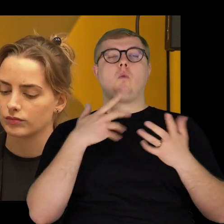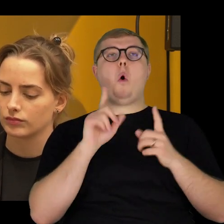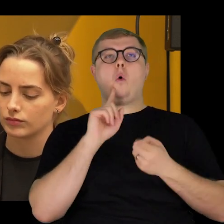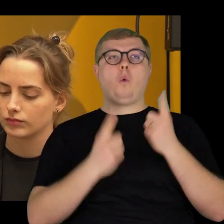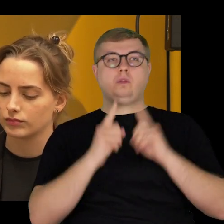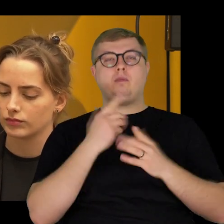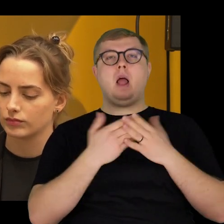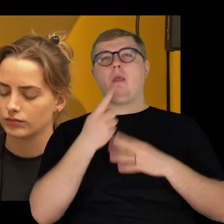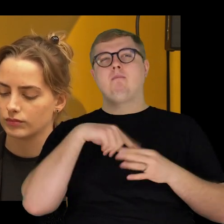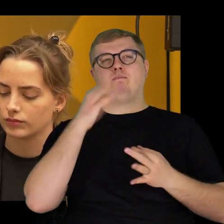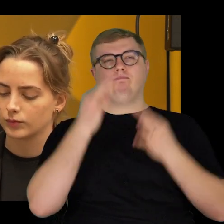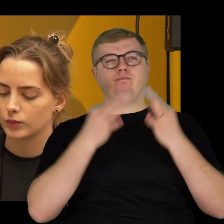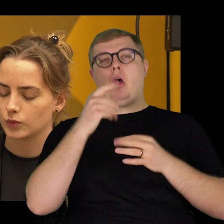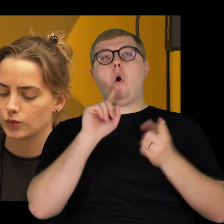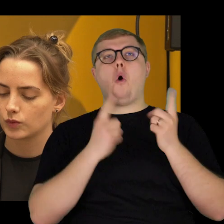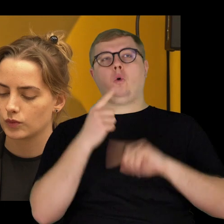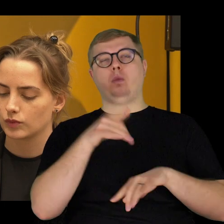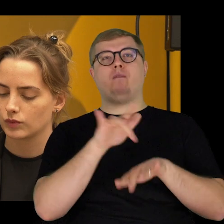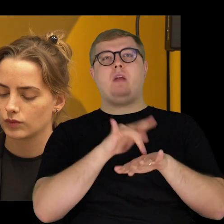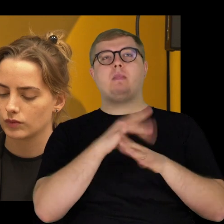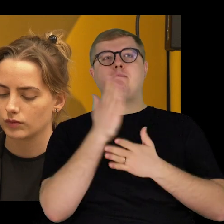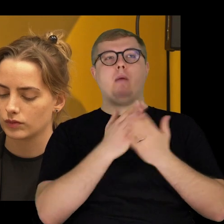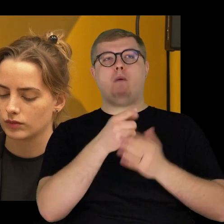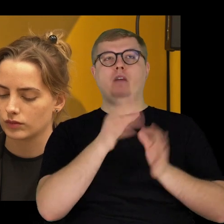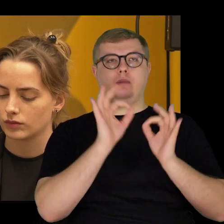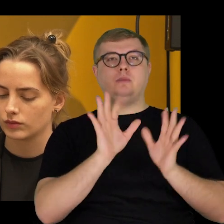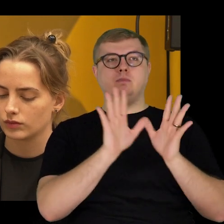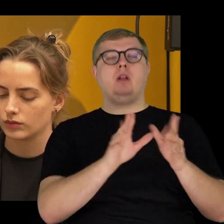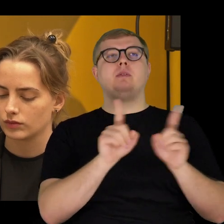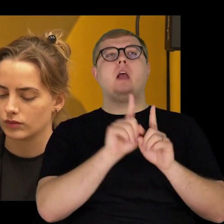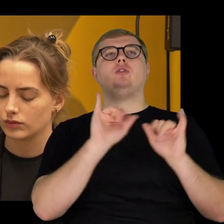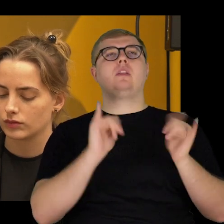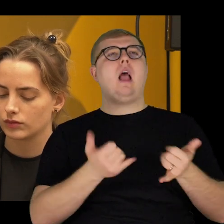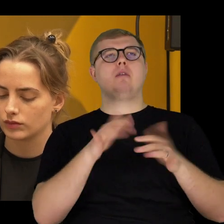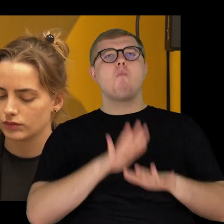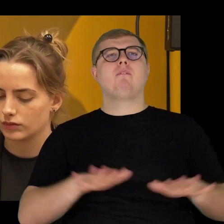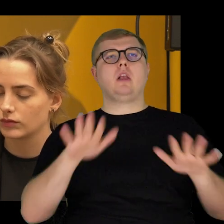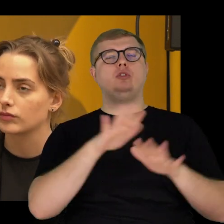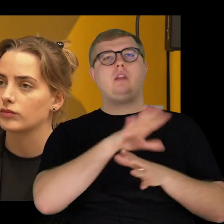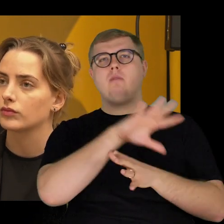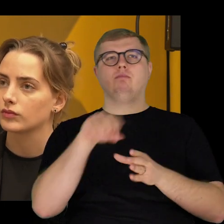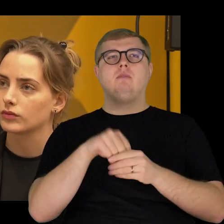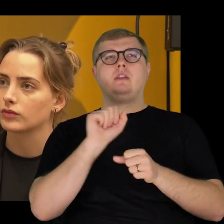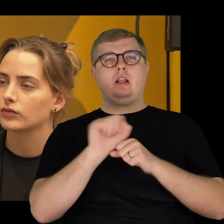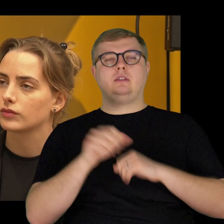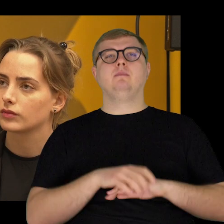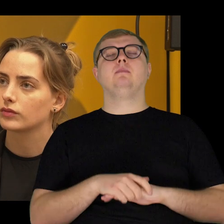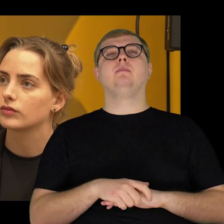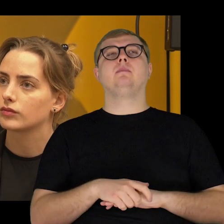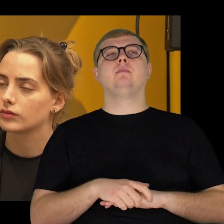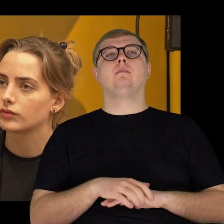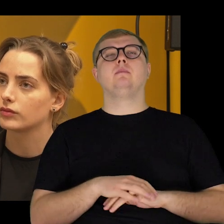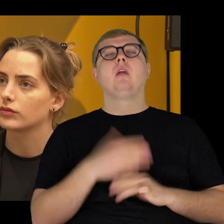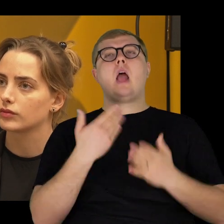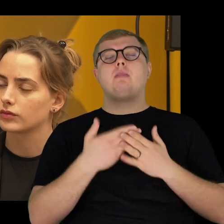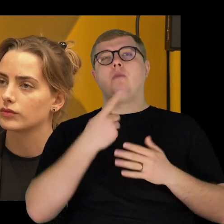results that we found and what the kind of mapping kind of brought to the surface. So, and there is a hope there that through that process, there might be a way to